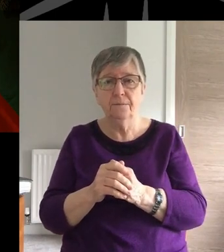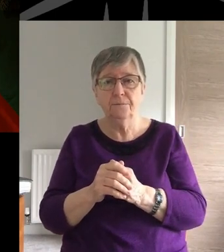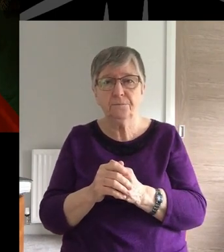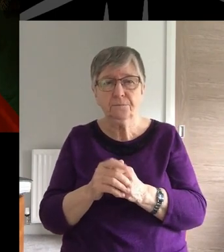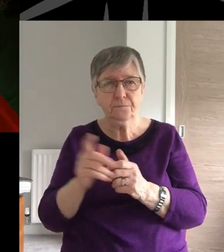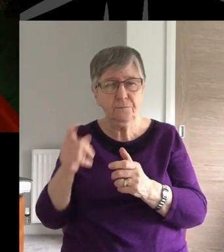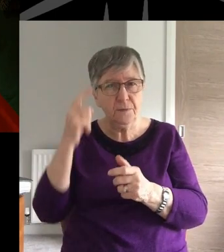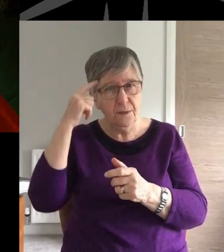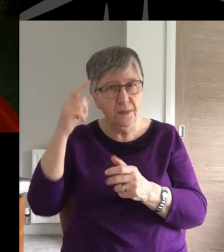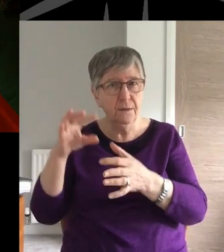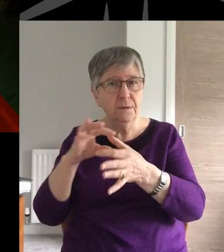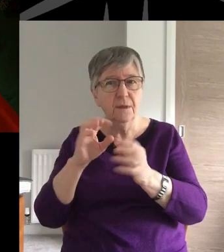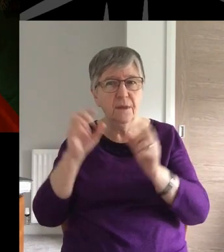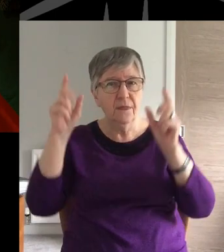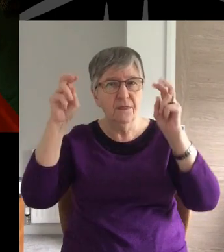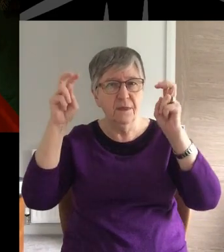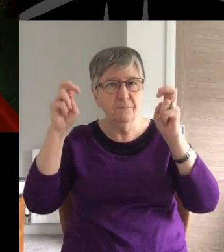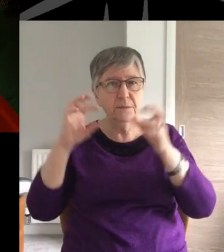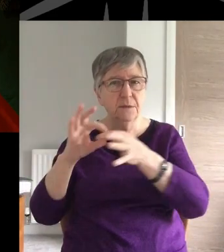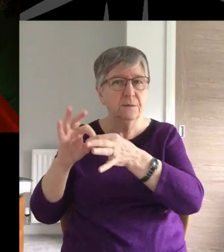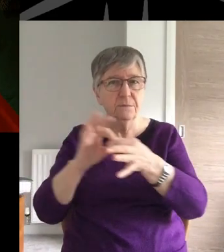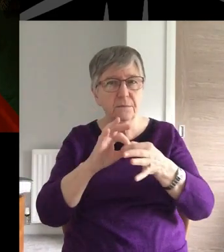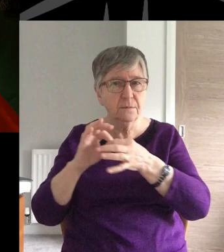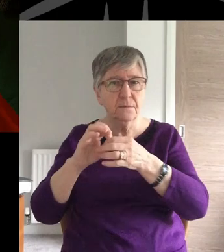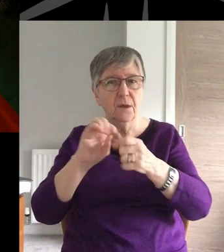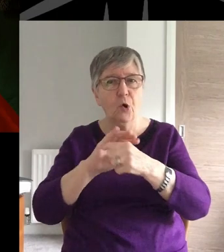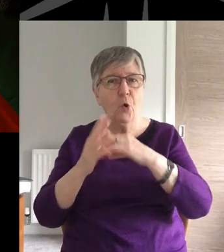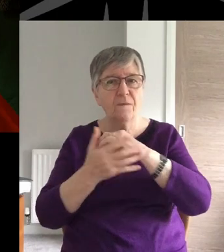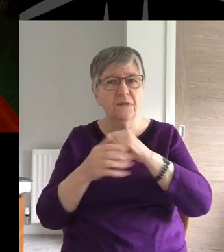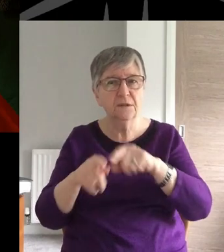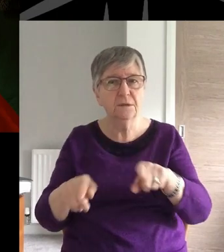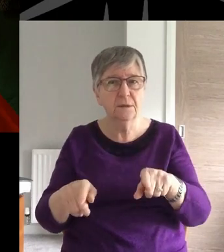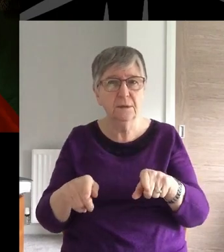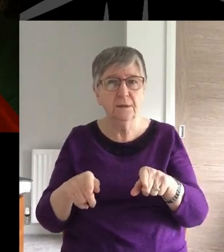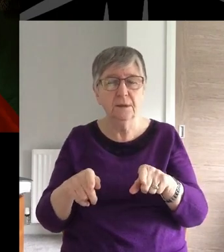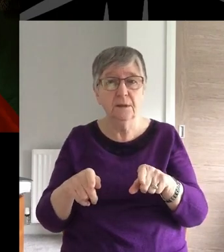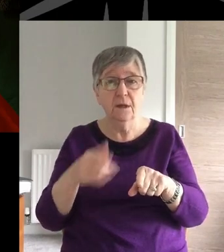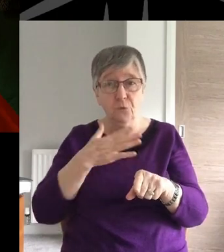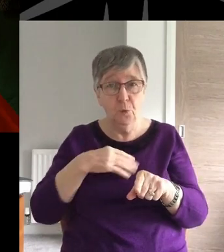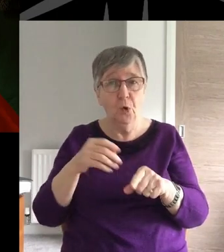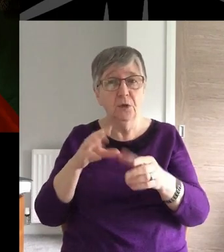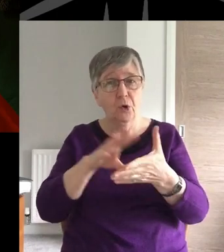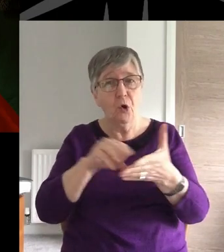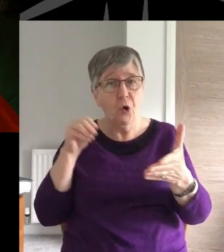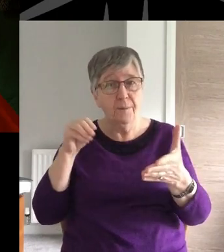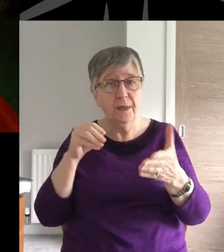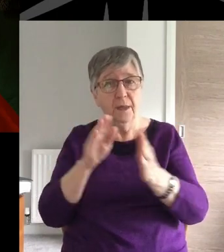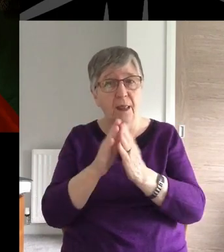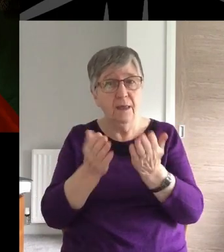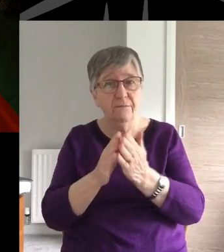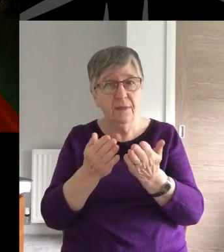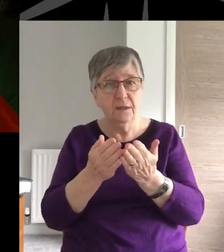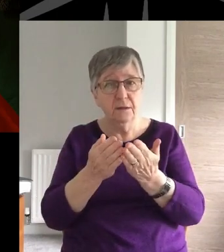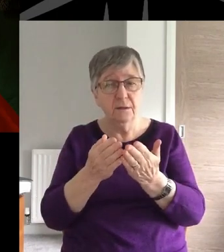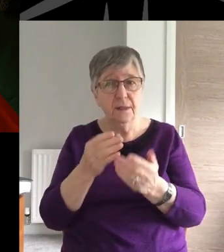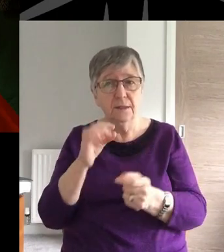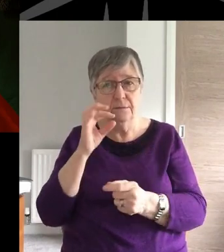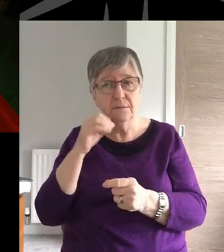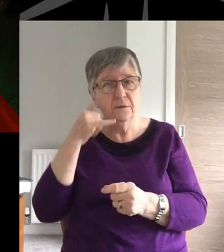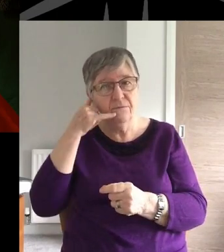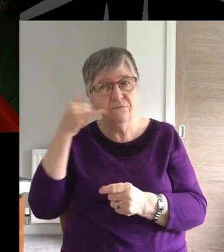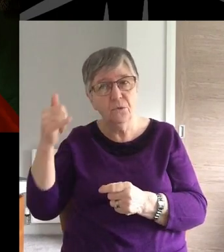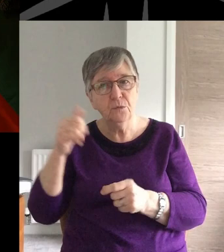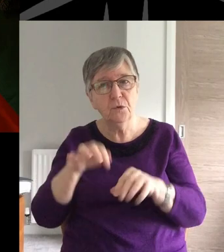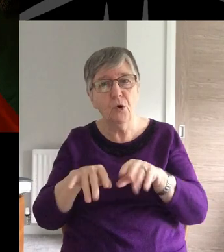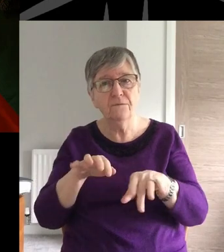the COVID pandemic. I mean, commend that to you, and if you haven't got that leaflet and want a copy of it, then please get in touch with the church office and